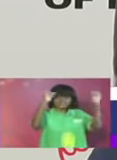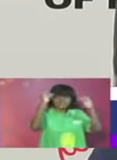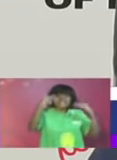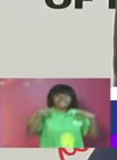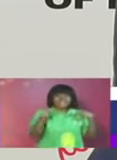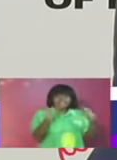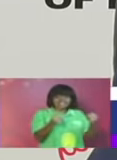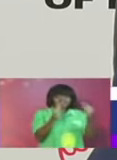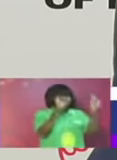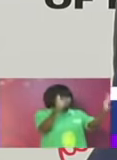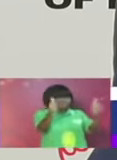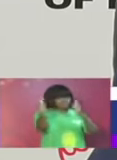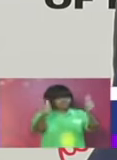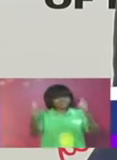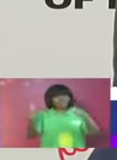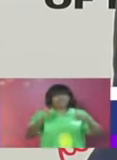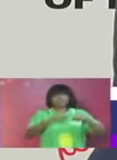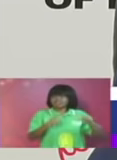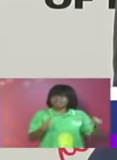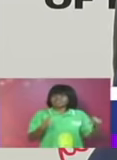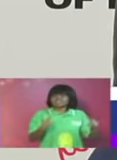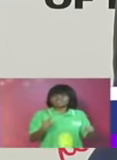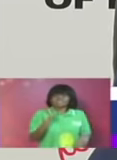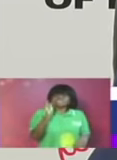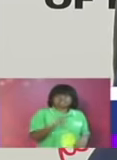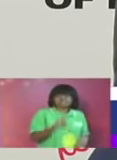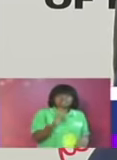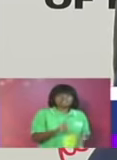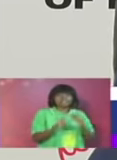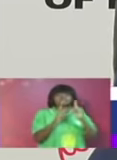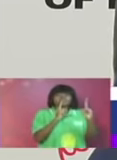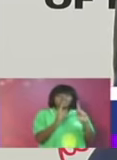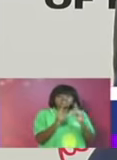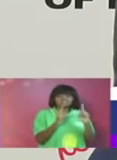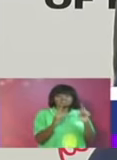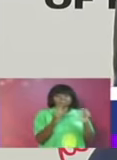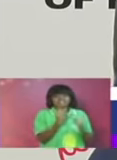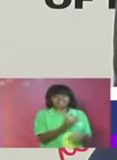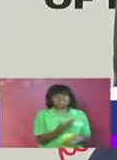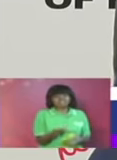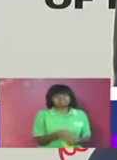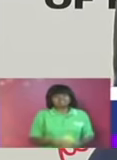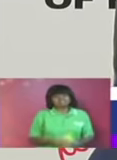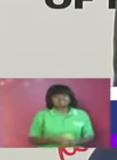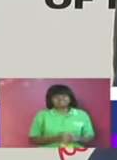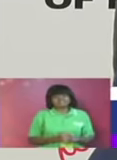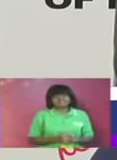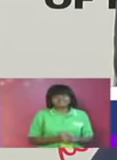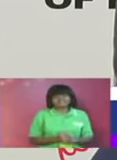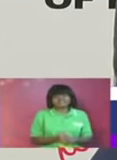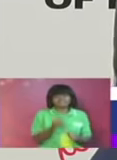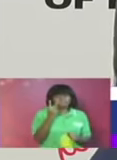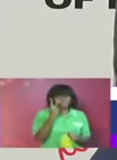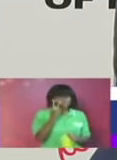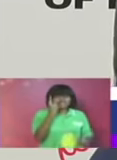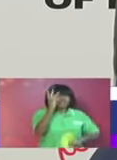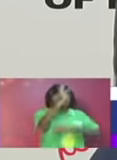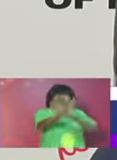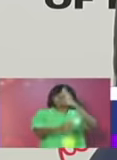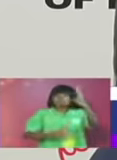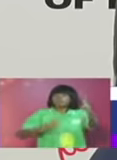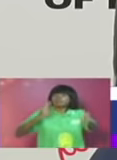There's a disturbing trend of vaccination patterns across many countries around the world,